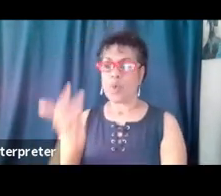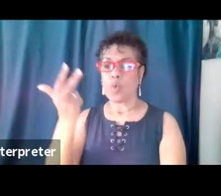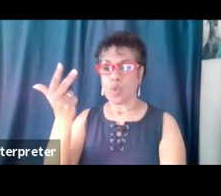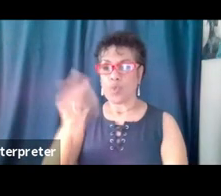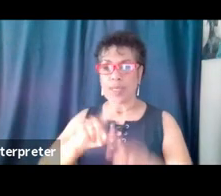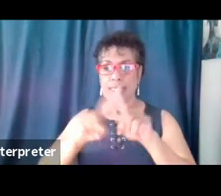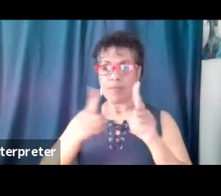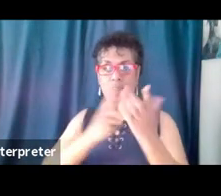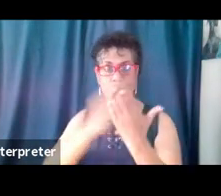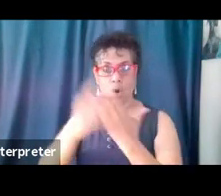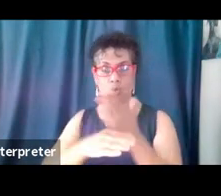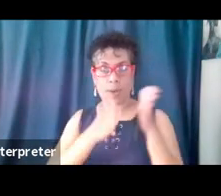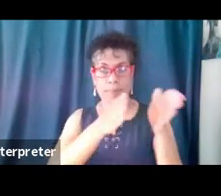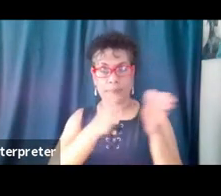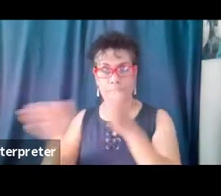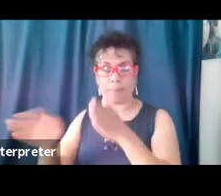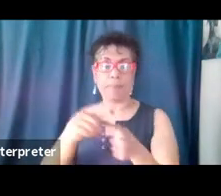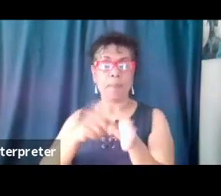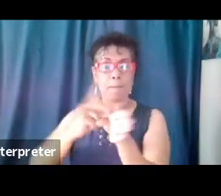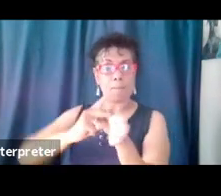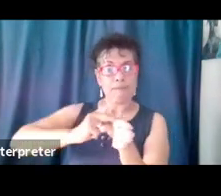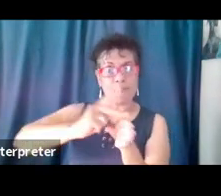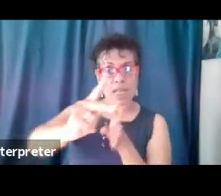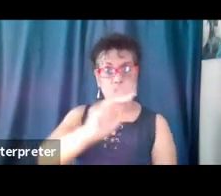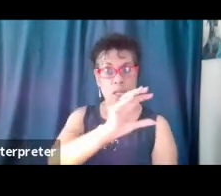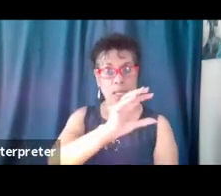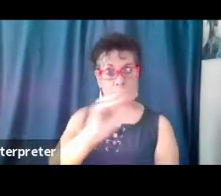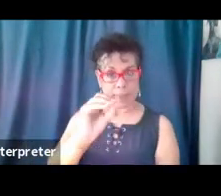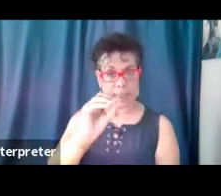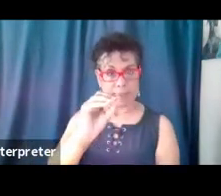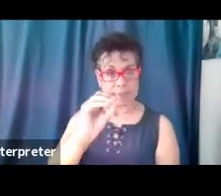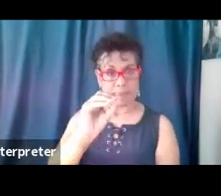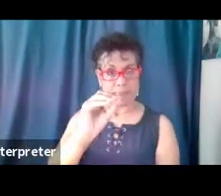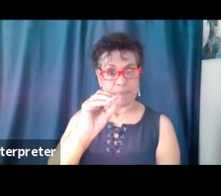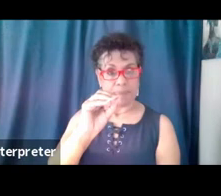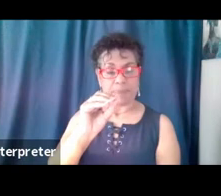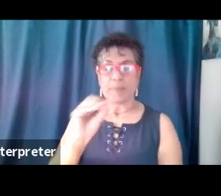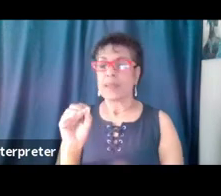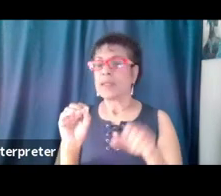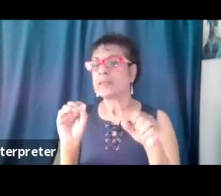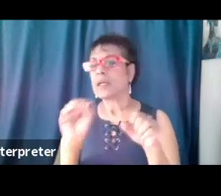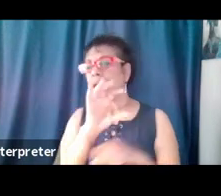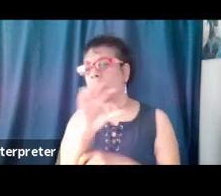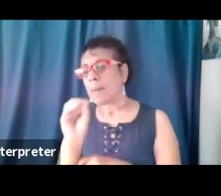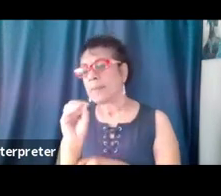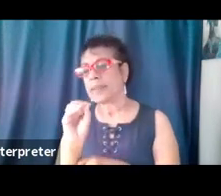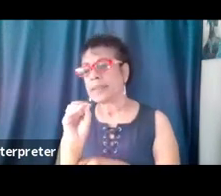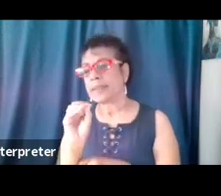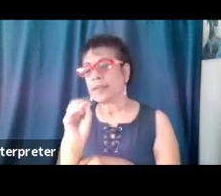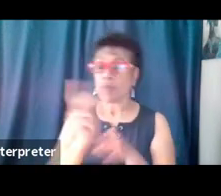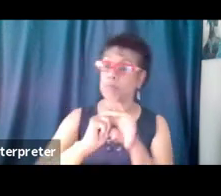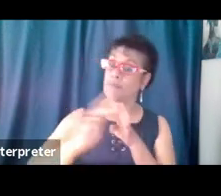programs. Our professional performing company is a company of